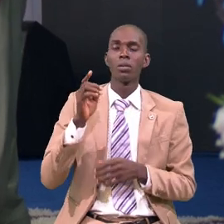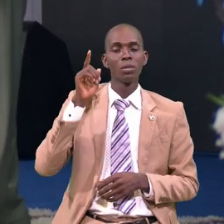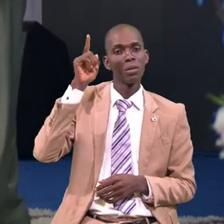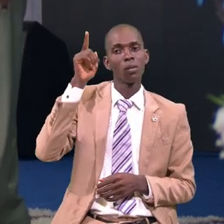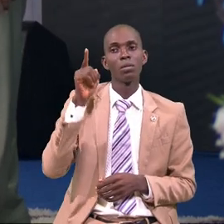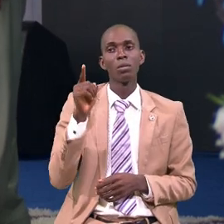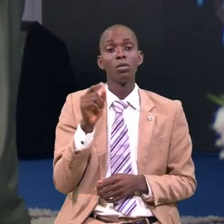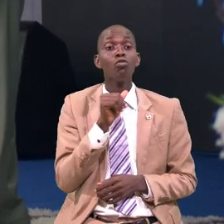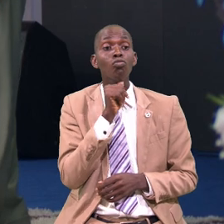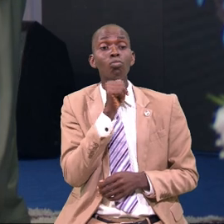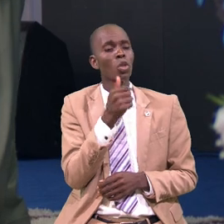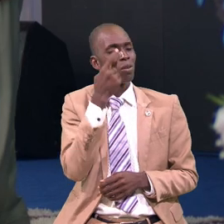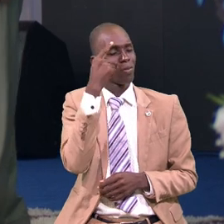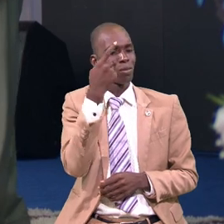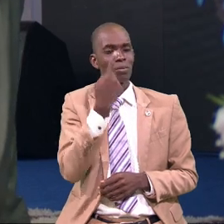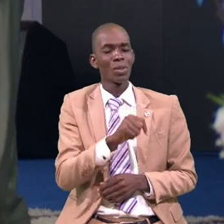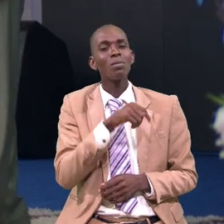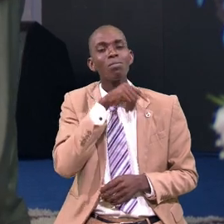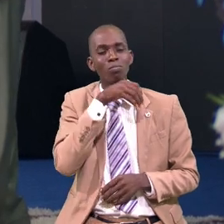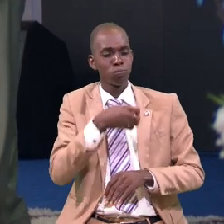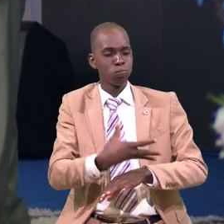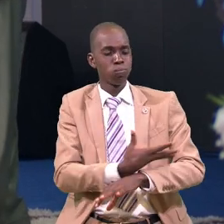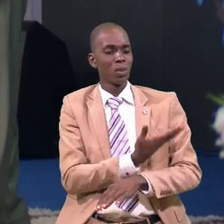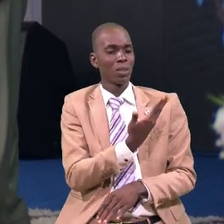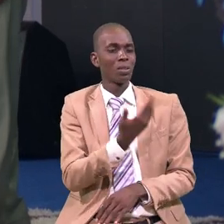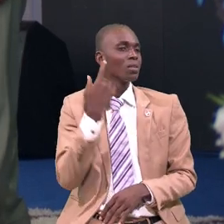not for the corrupted gold of the world,